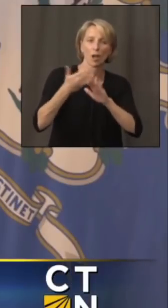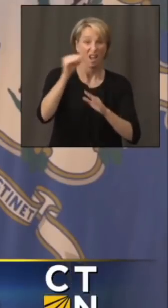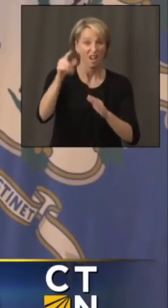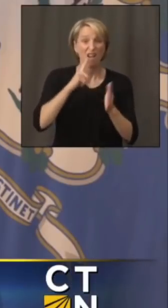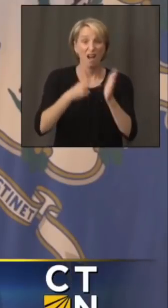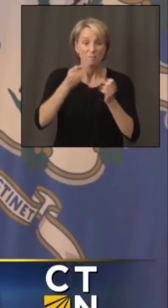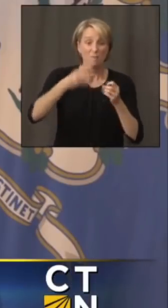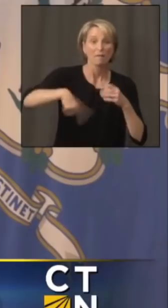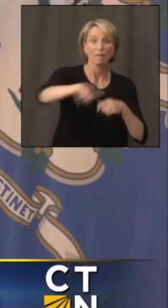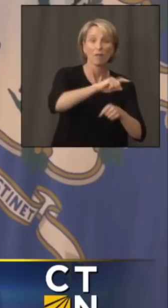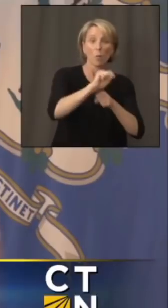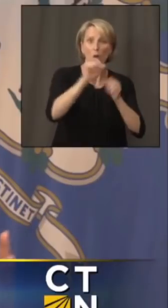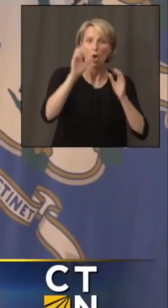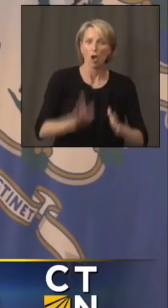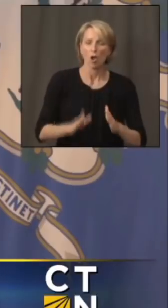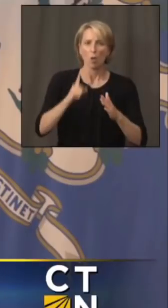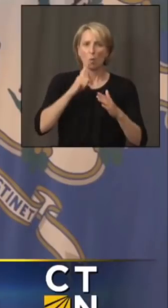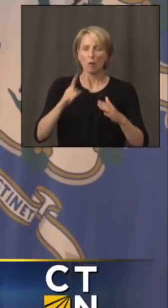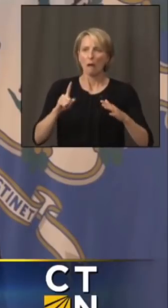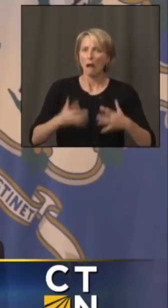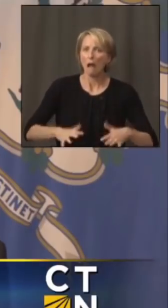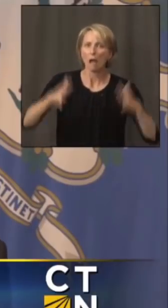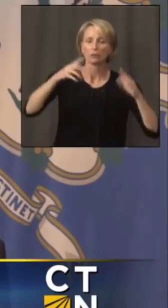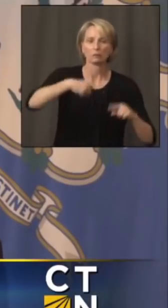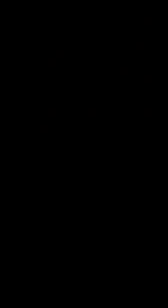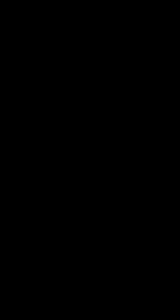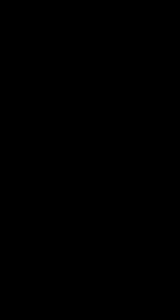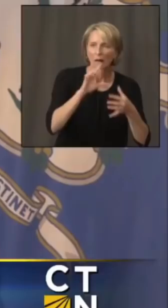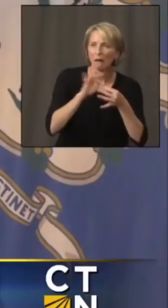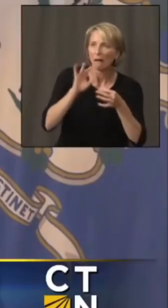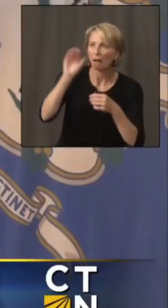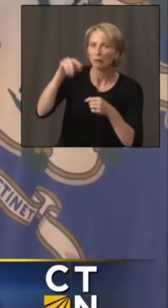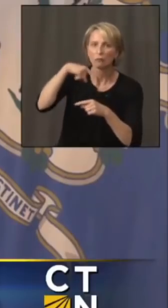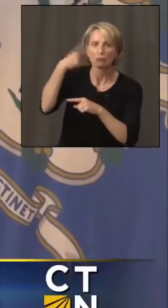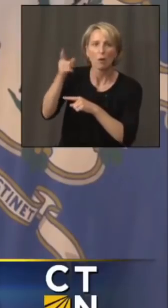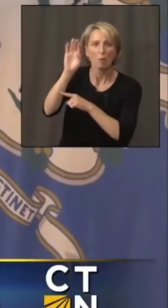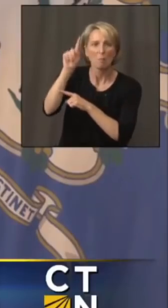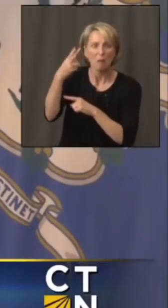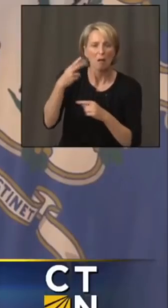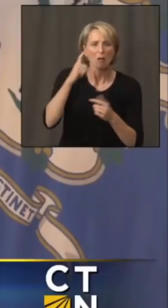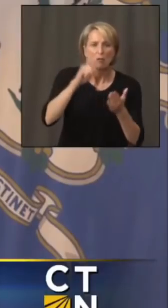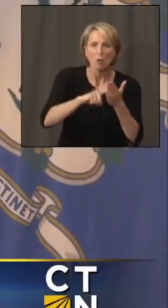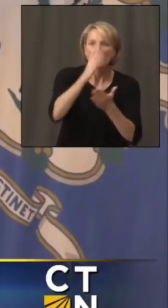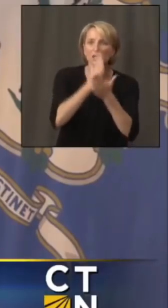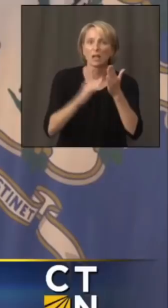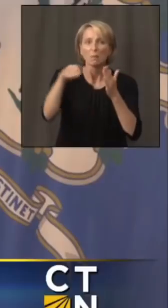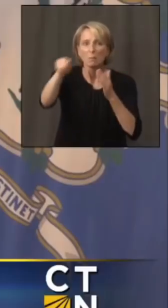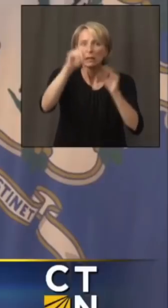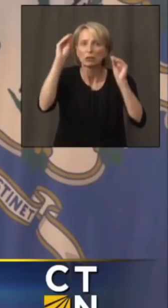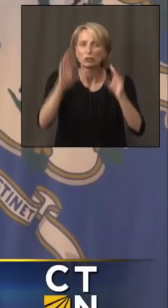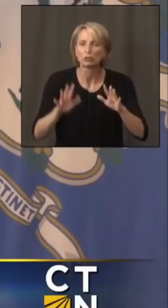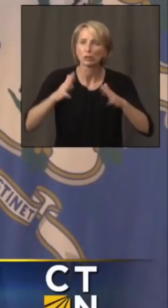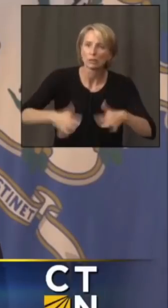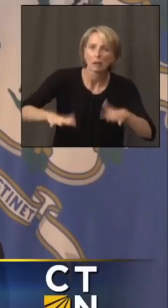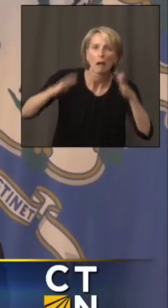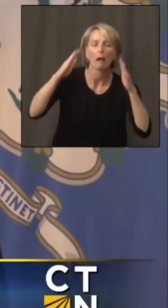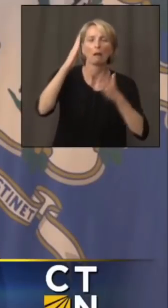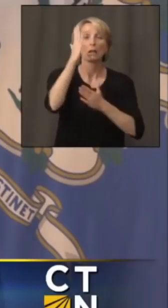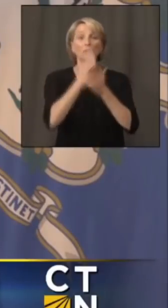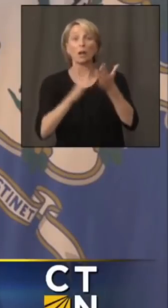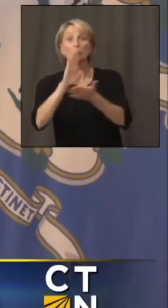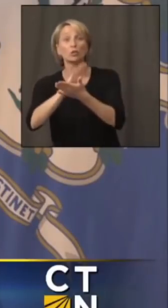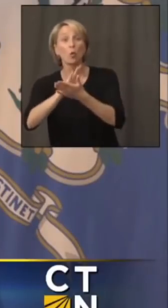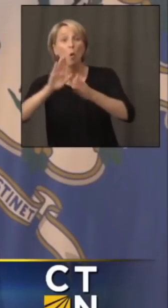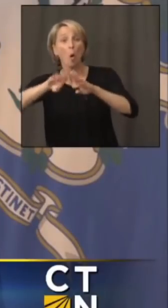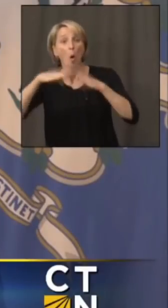look, I see the teachers are anxious, and maybe they're going to be hybrid, not a full-time basis. Some of them are 2 days. Some